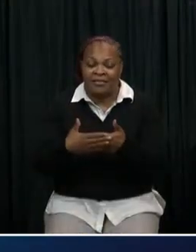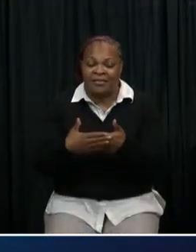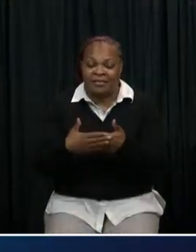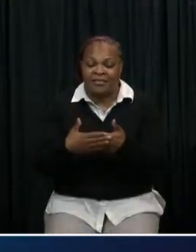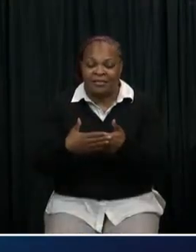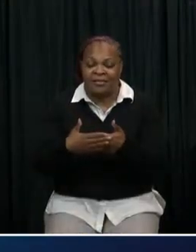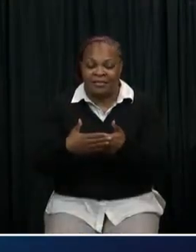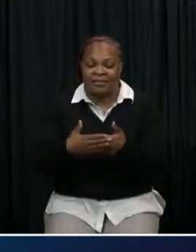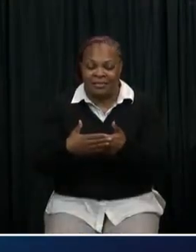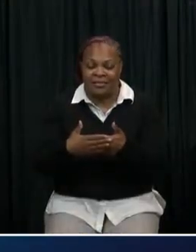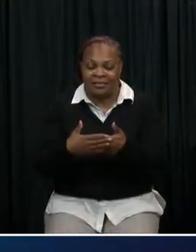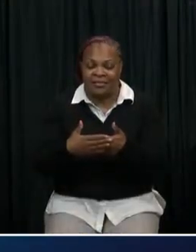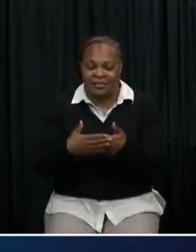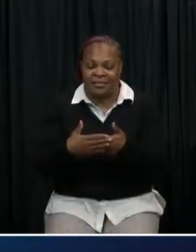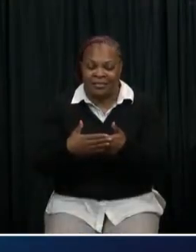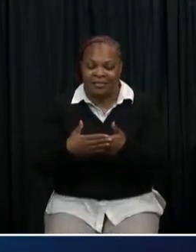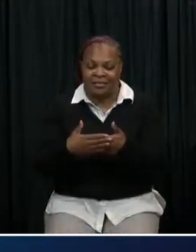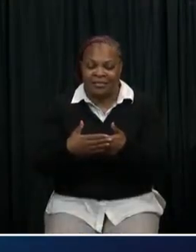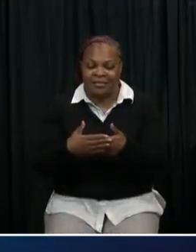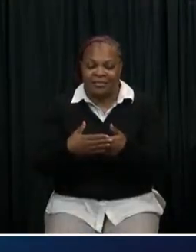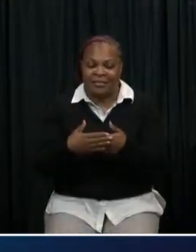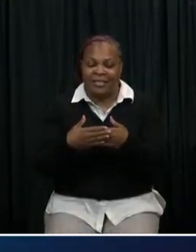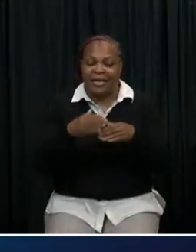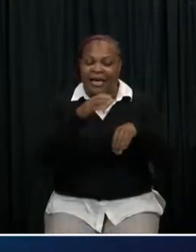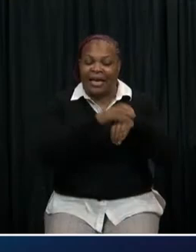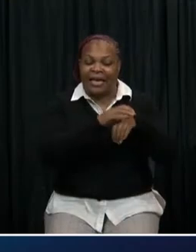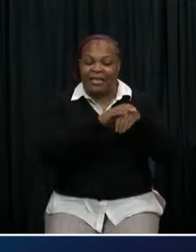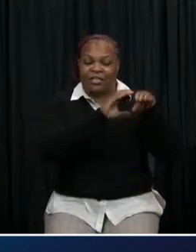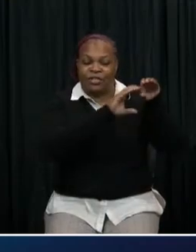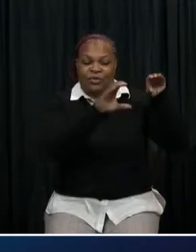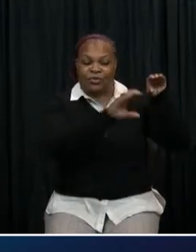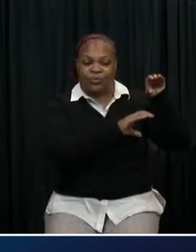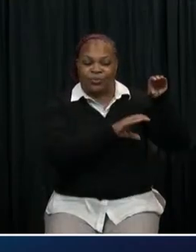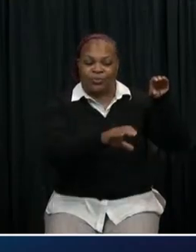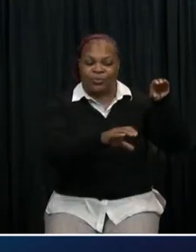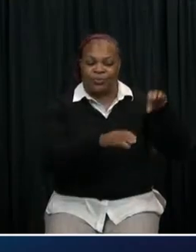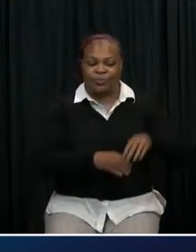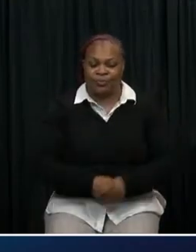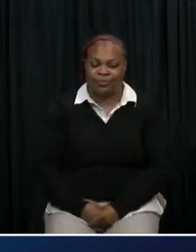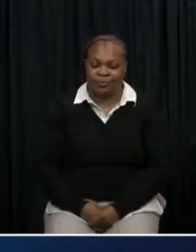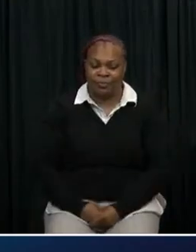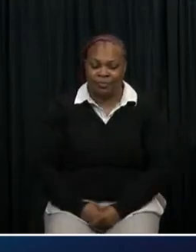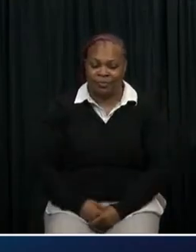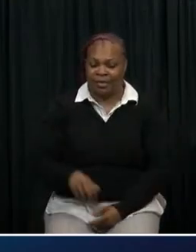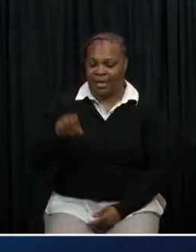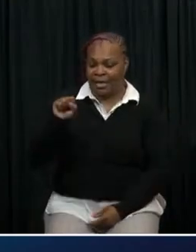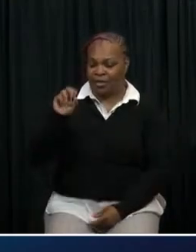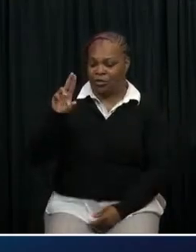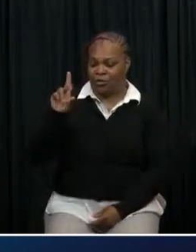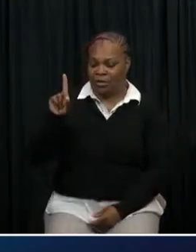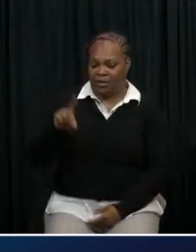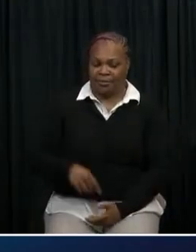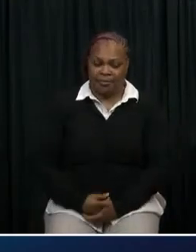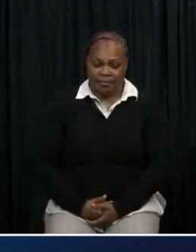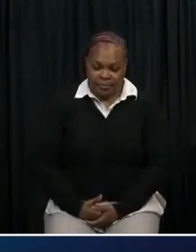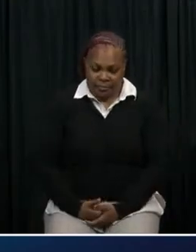Bayou, Srestra, English Zoom, Himalayan sections, SUD.